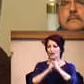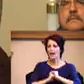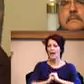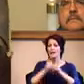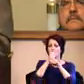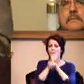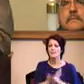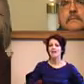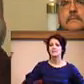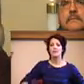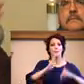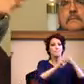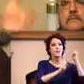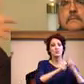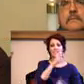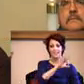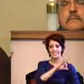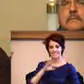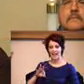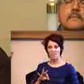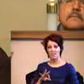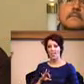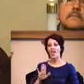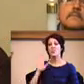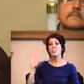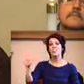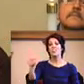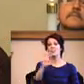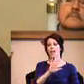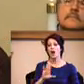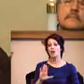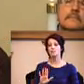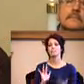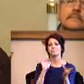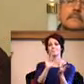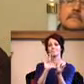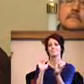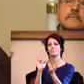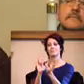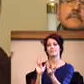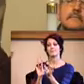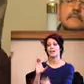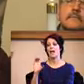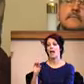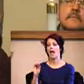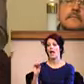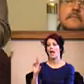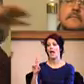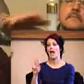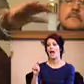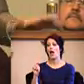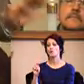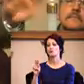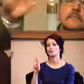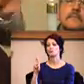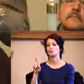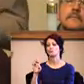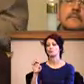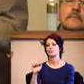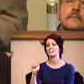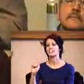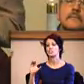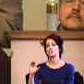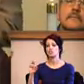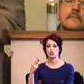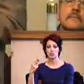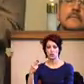building and upon their Outreach in Long Beach and so last evening I went down and um you know they they worship a little differently than